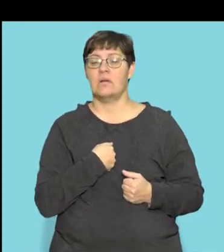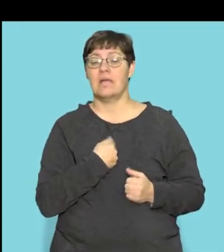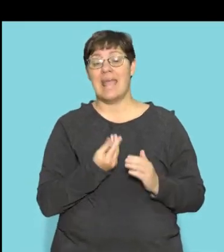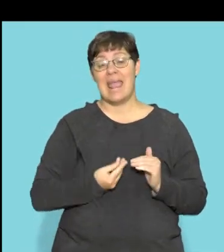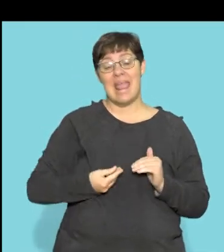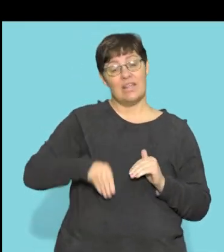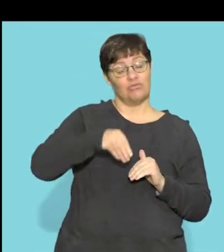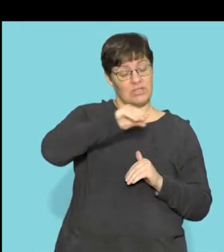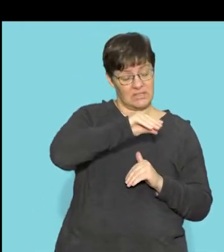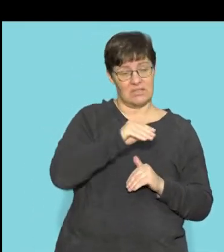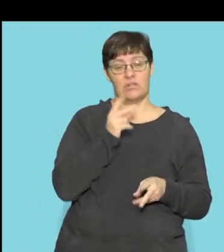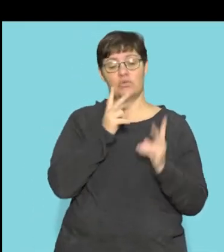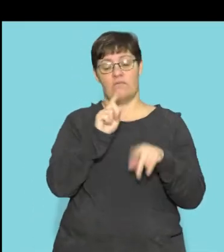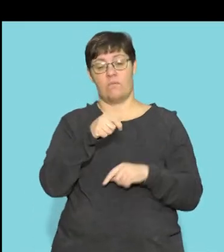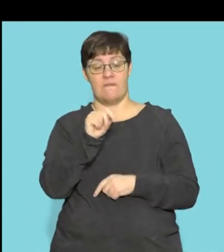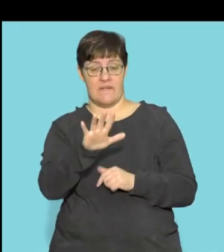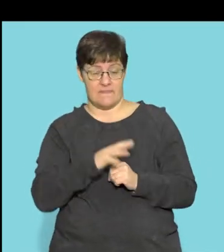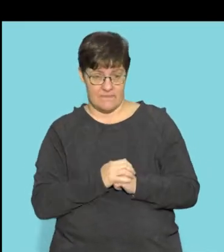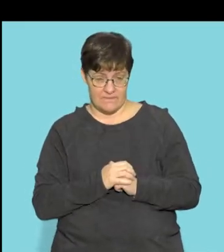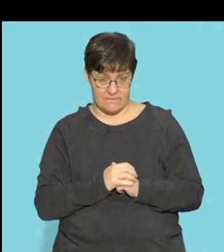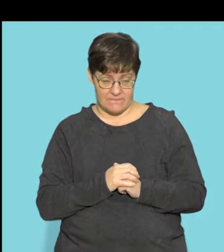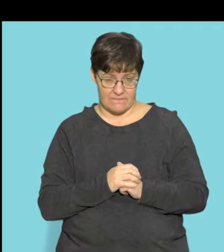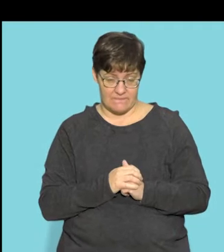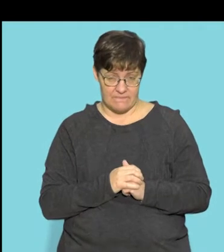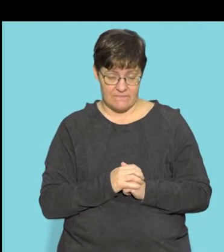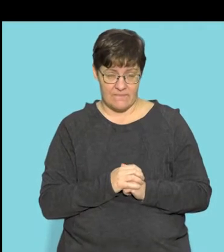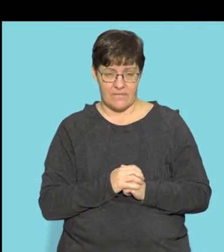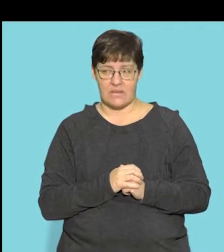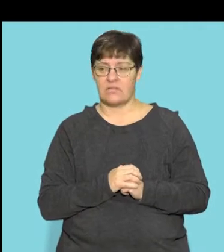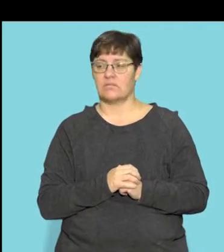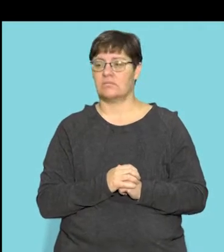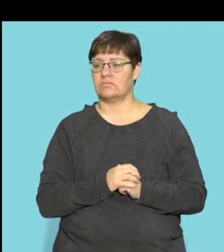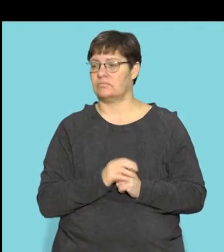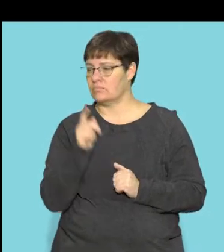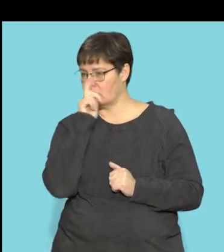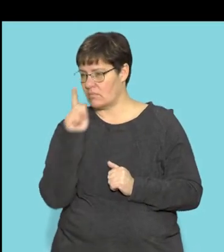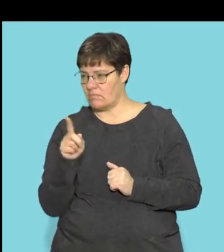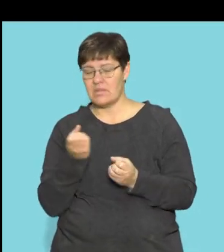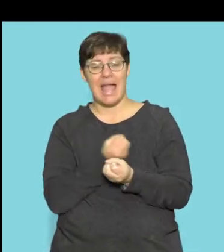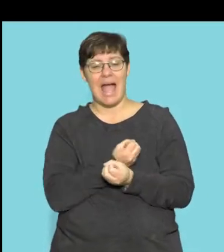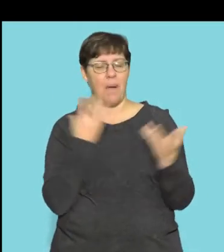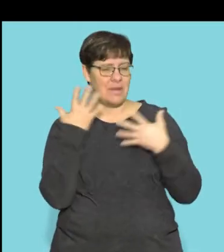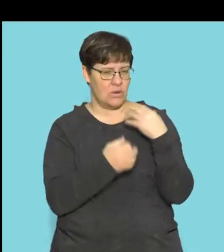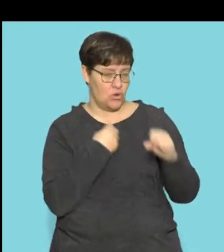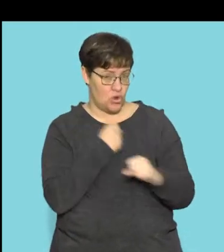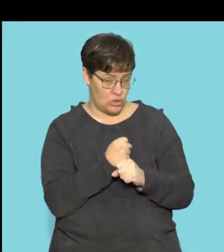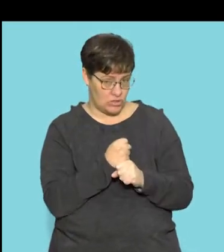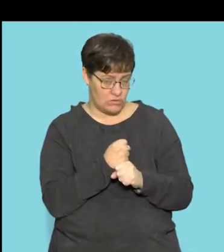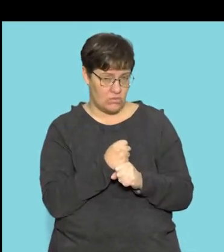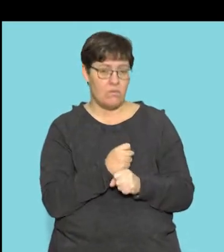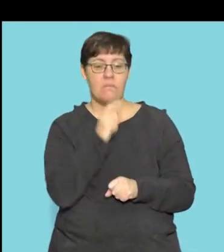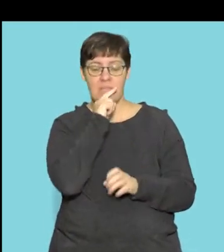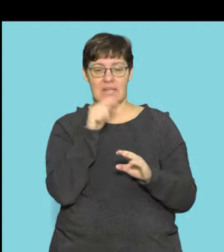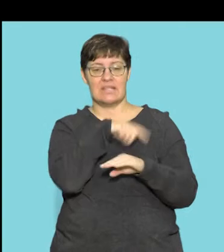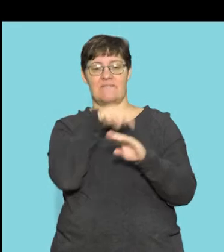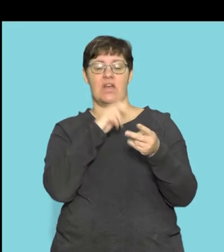will be 12.5%. So let's just quickly look at, it says how many years. So we will need to divide it by 12